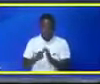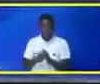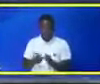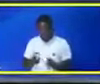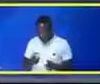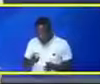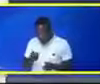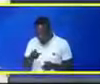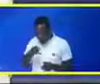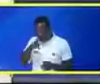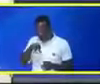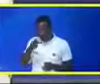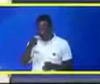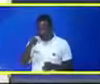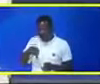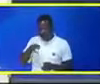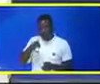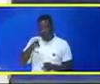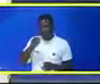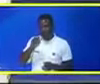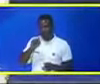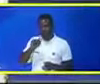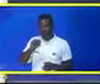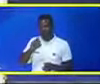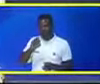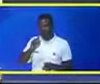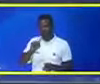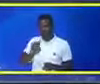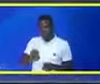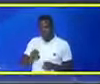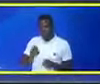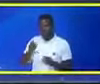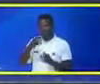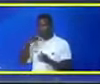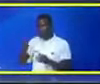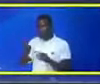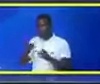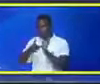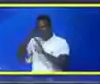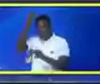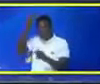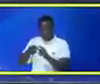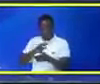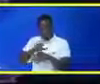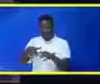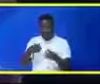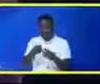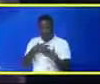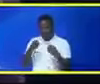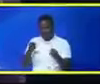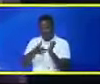cancer, I call you by name and I curse you by the God of heaven.